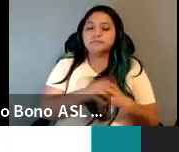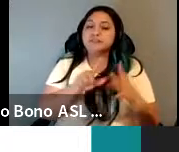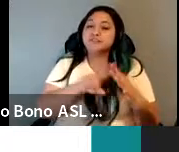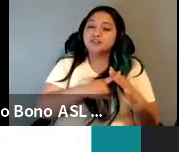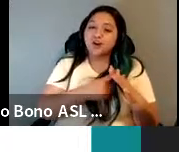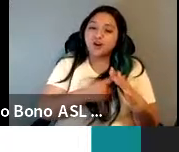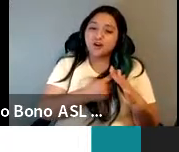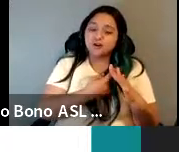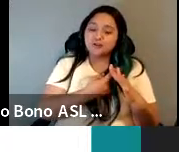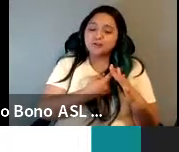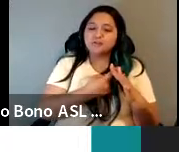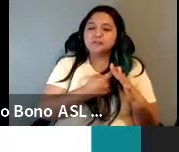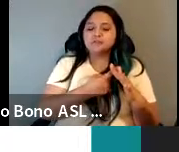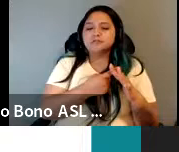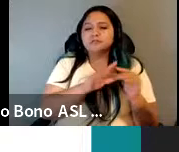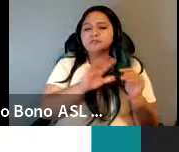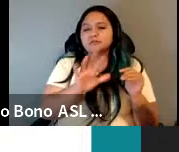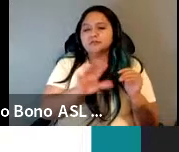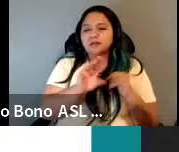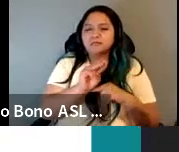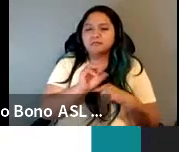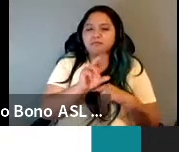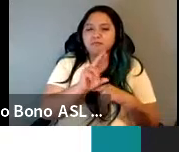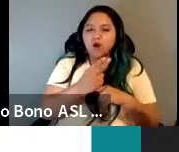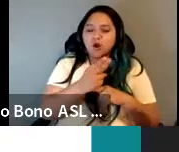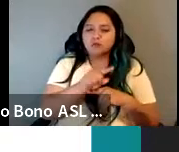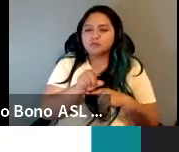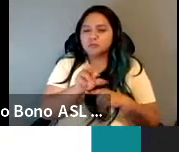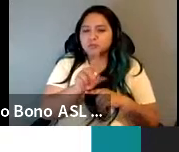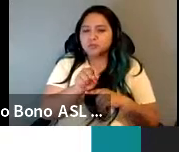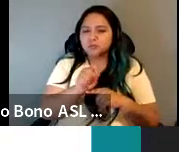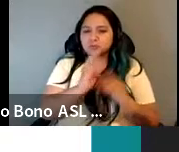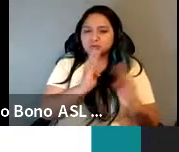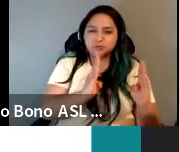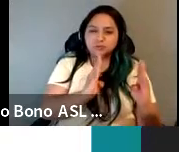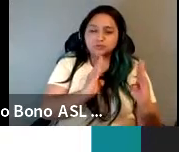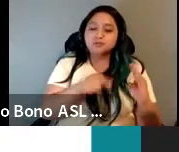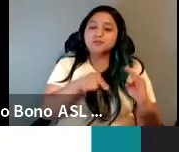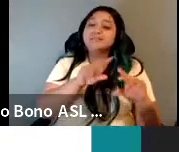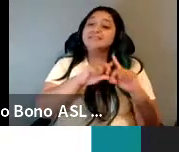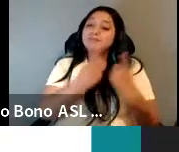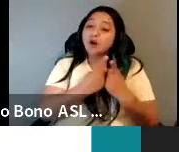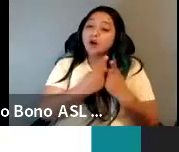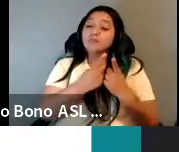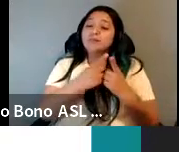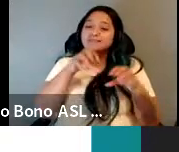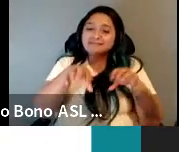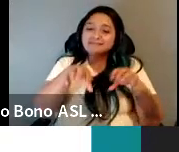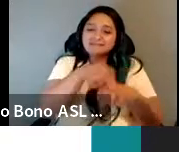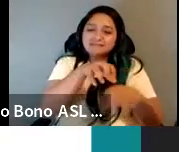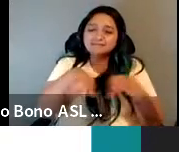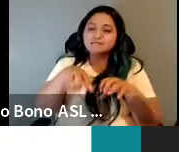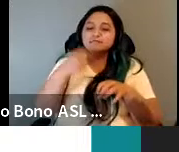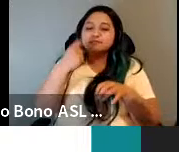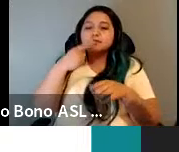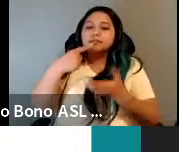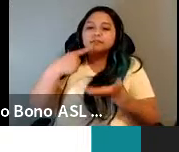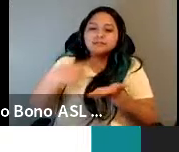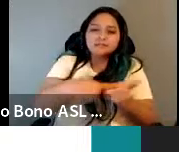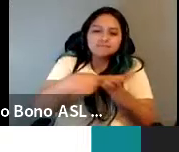around from March to October talking or amongst themselves or with the